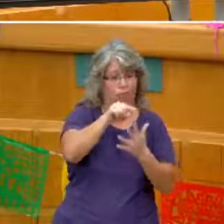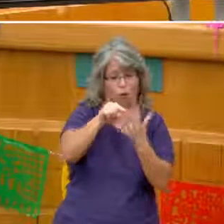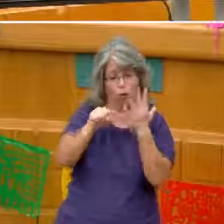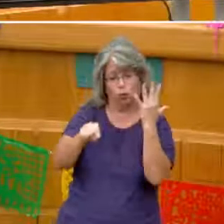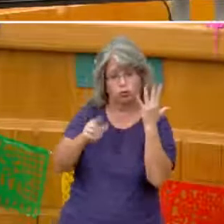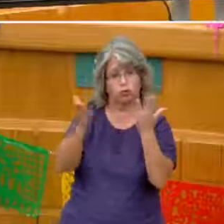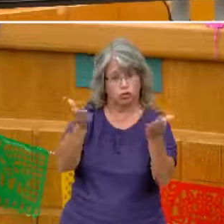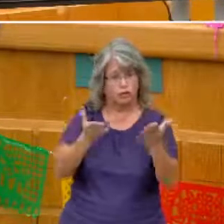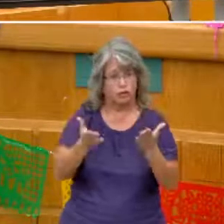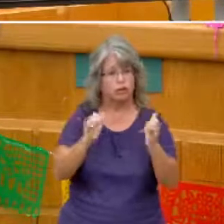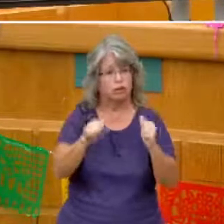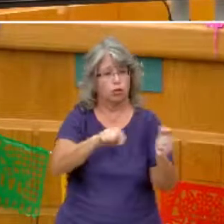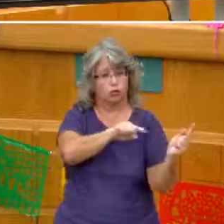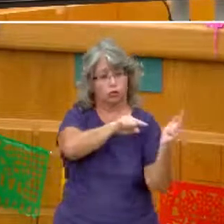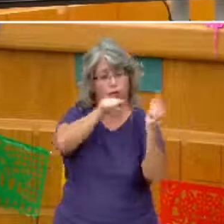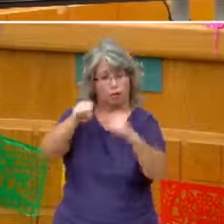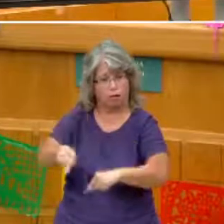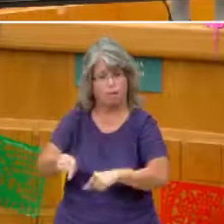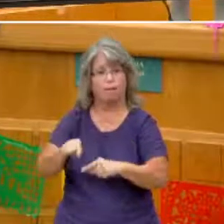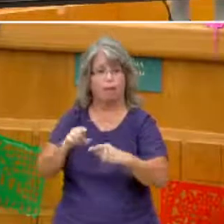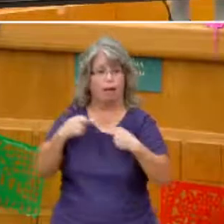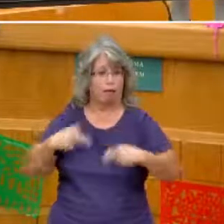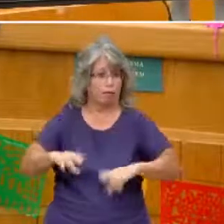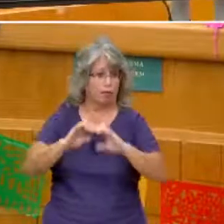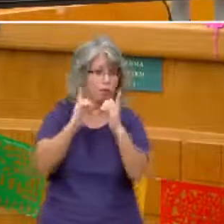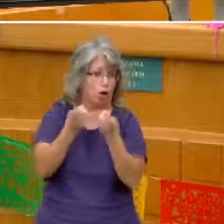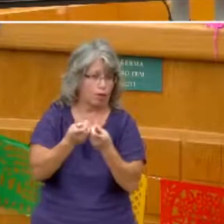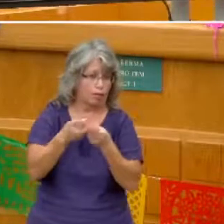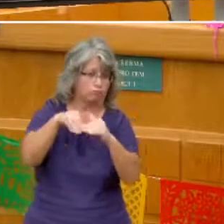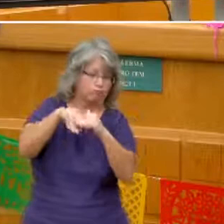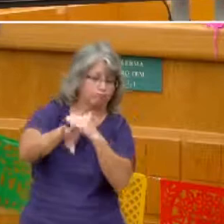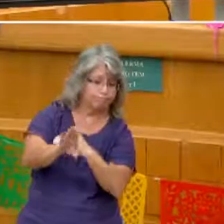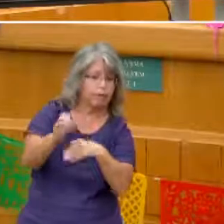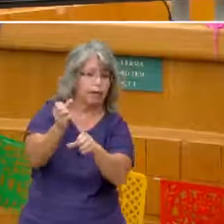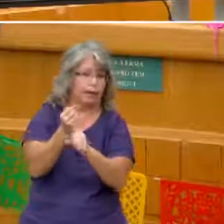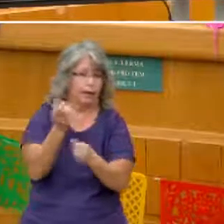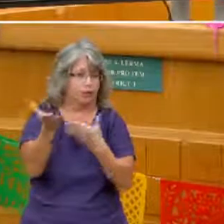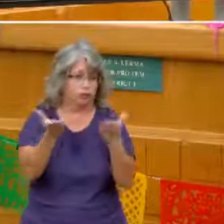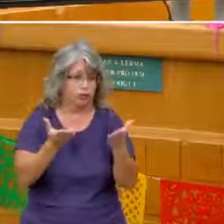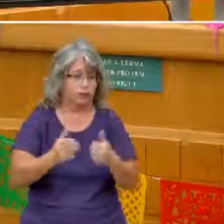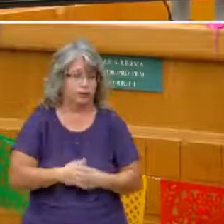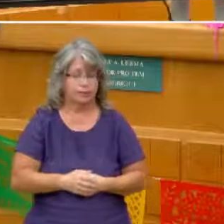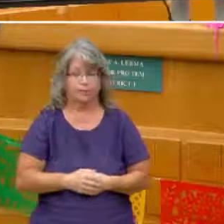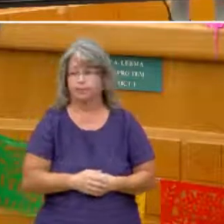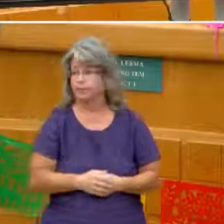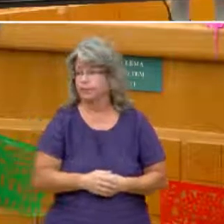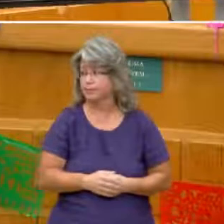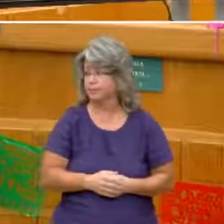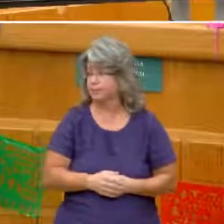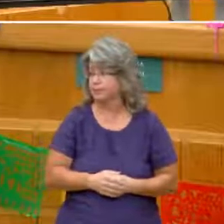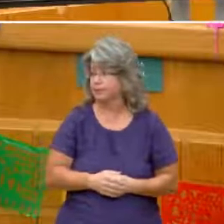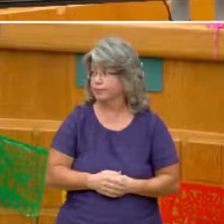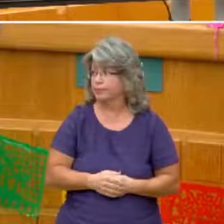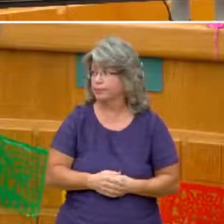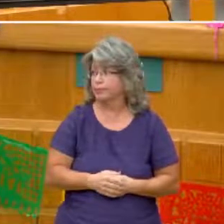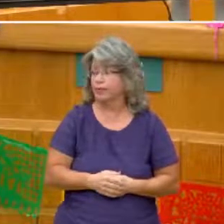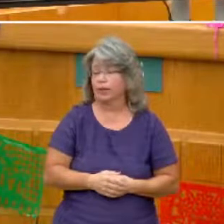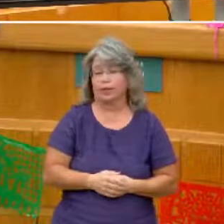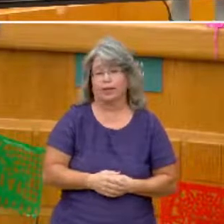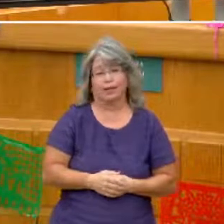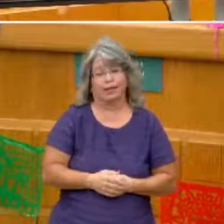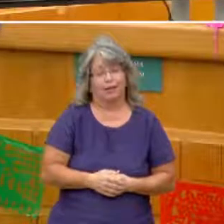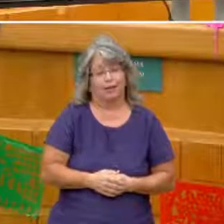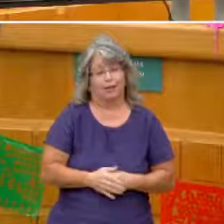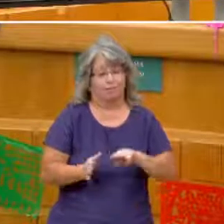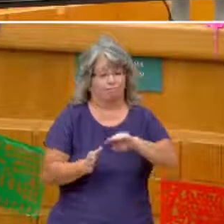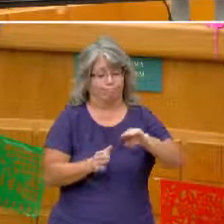to come over and receive those services at the health department. So we all know Halloween's around the